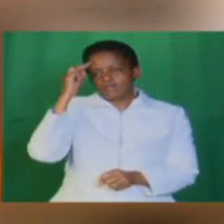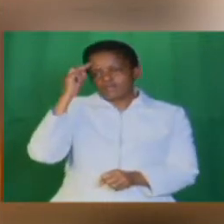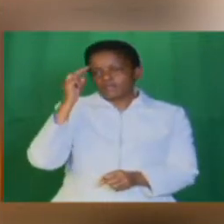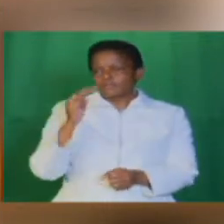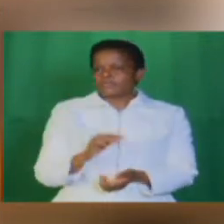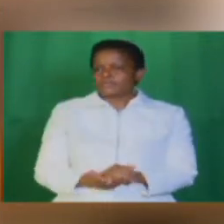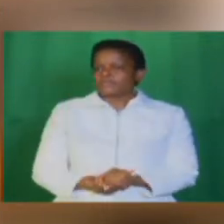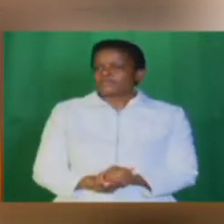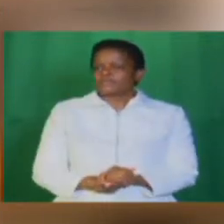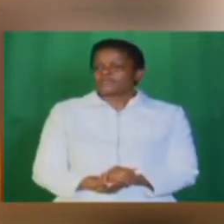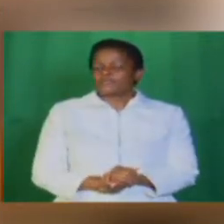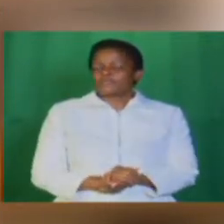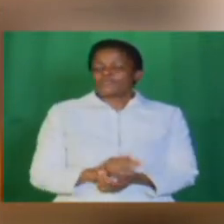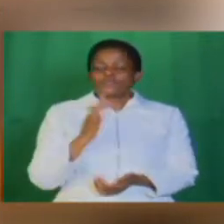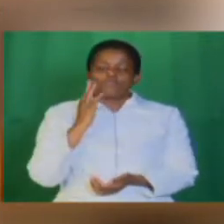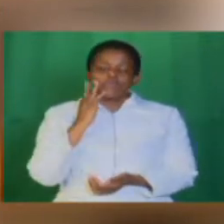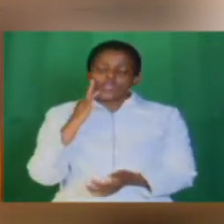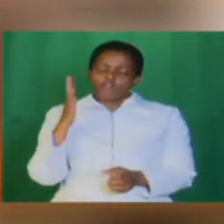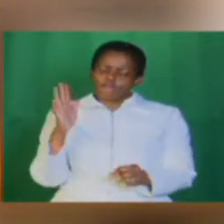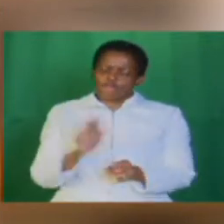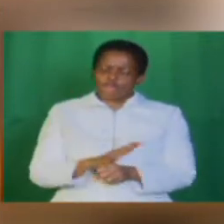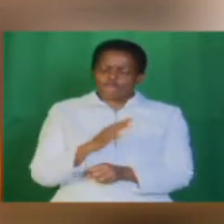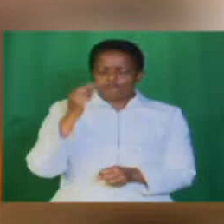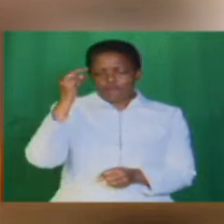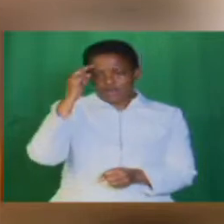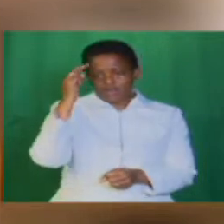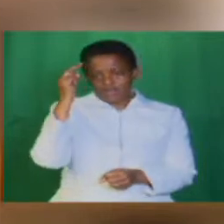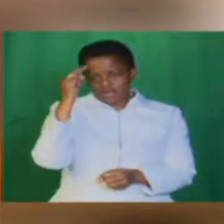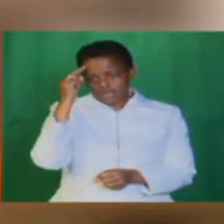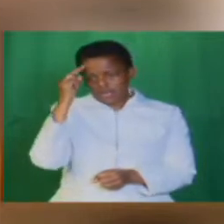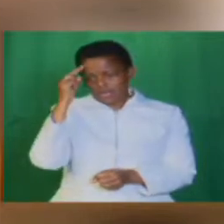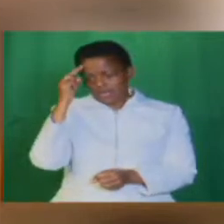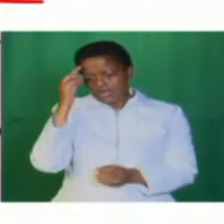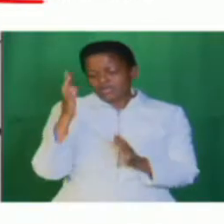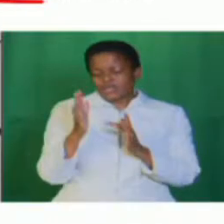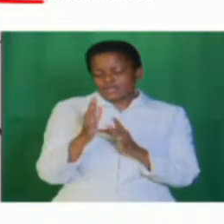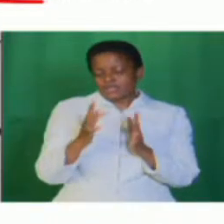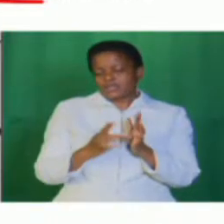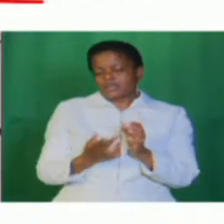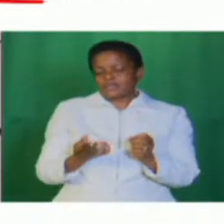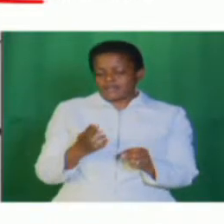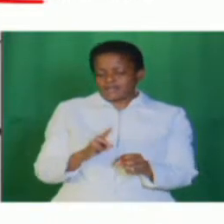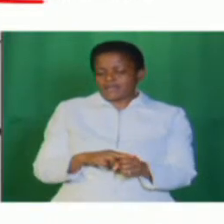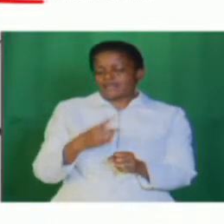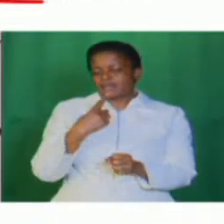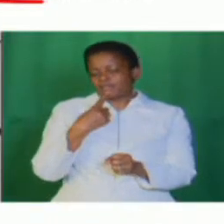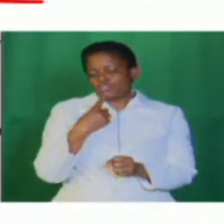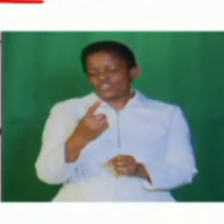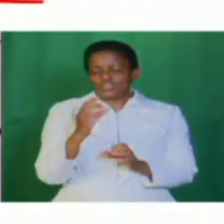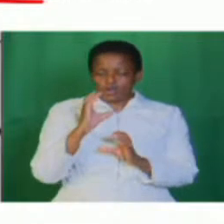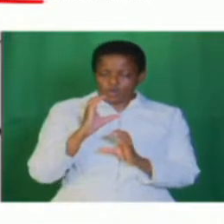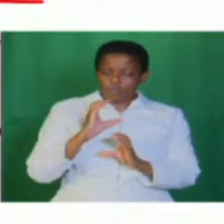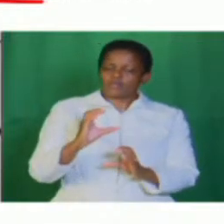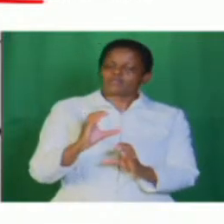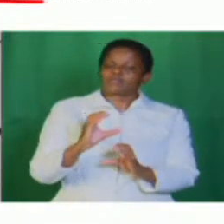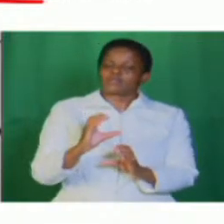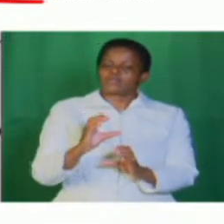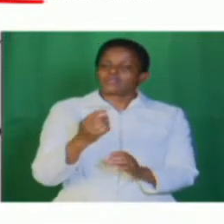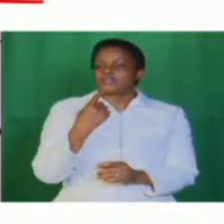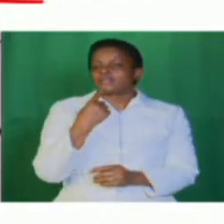After they had understood the Scripture, he commissioned them again. He said, the